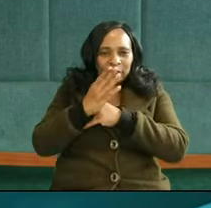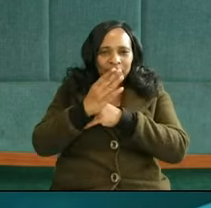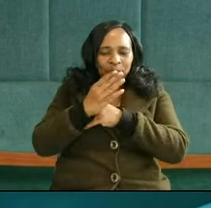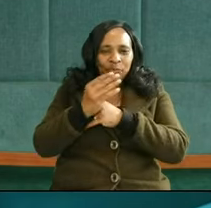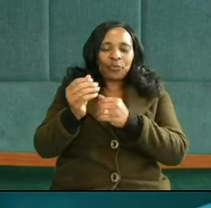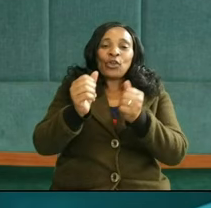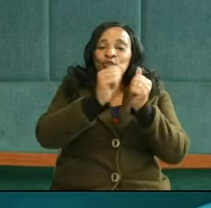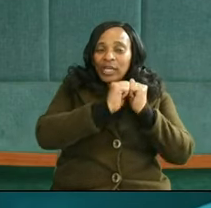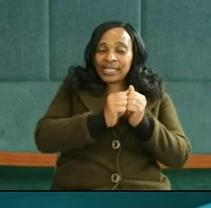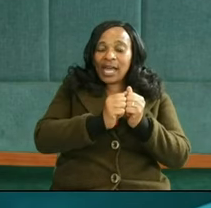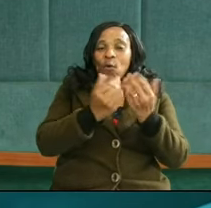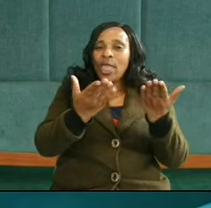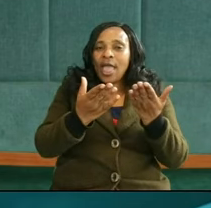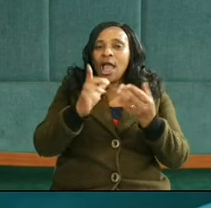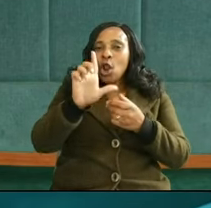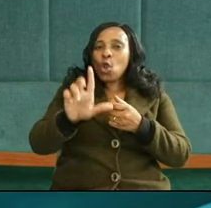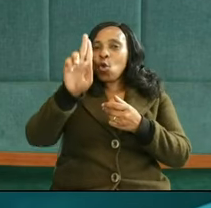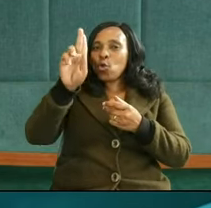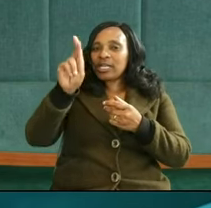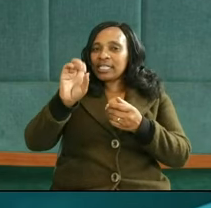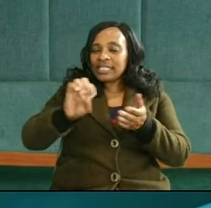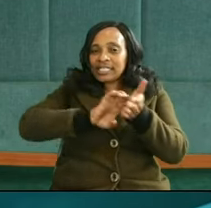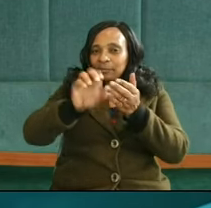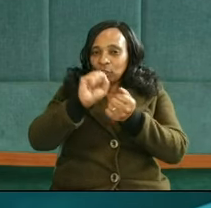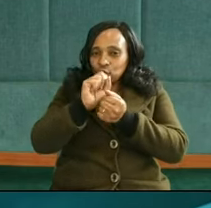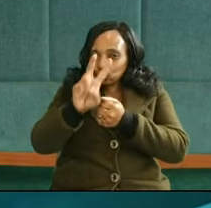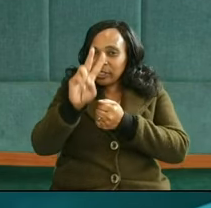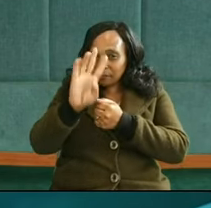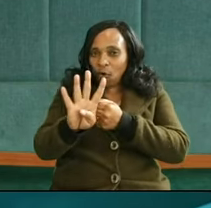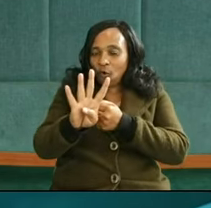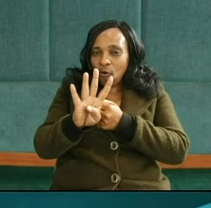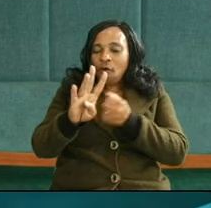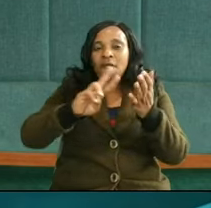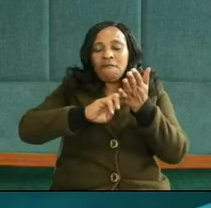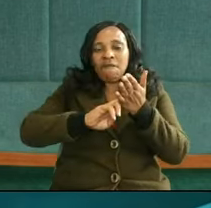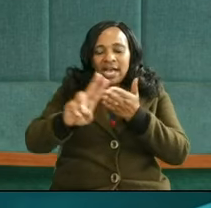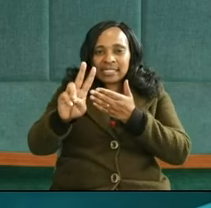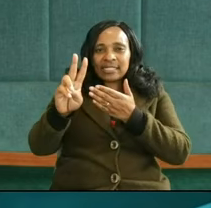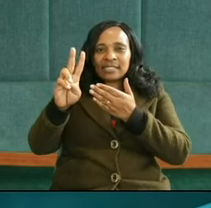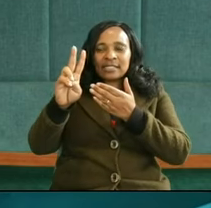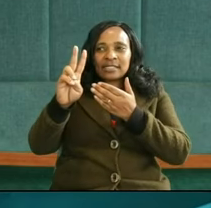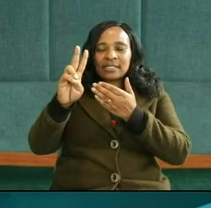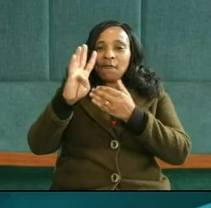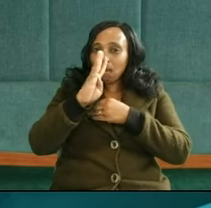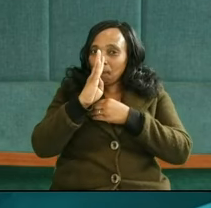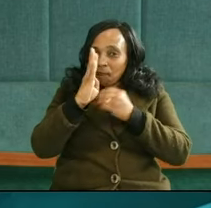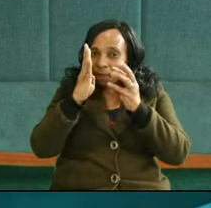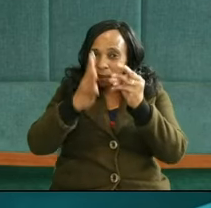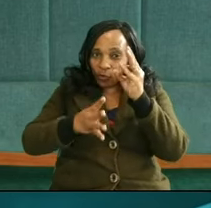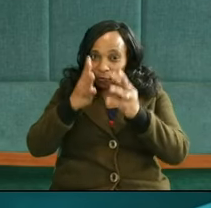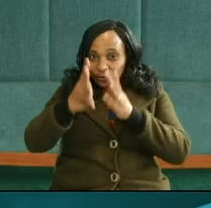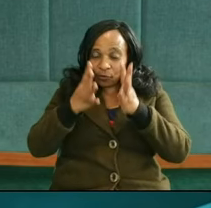Luke chapter 24 quickly. The book of Luke chapter 24 and verse number